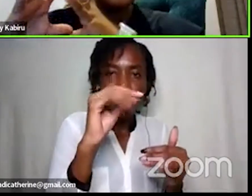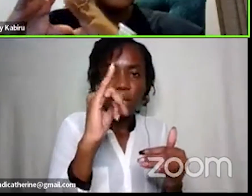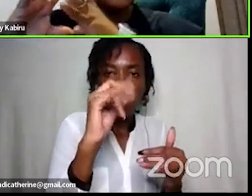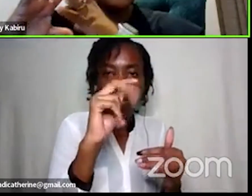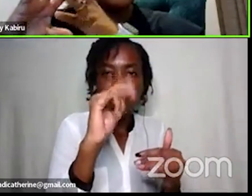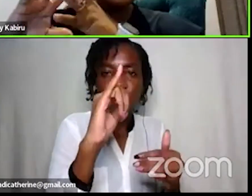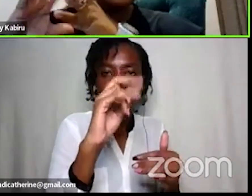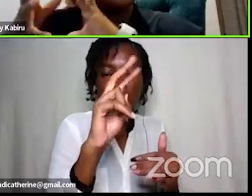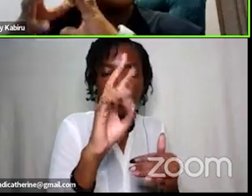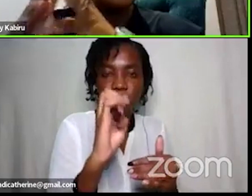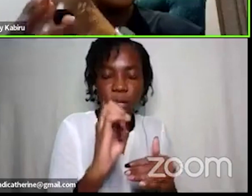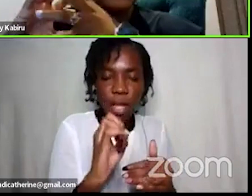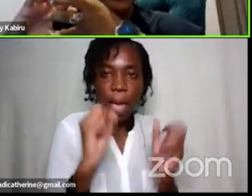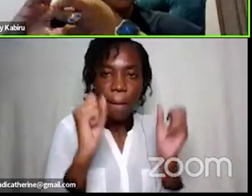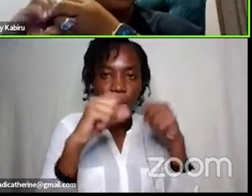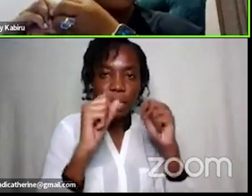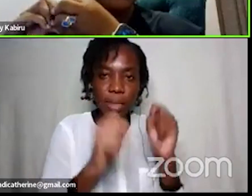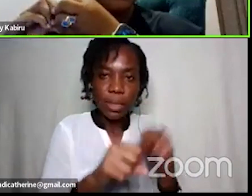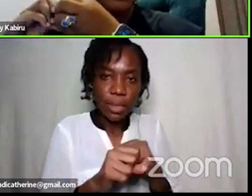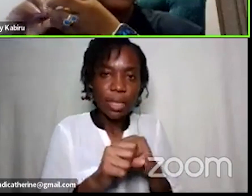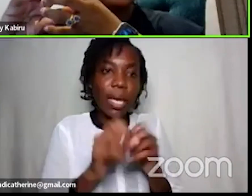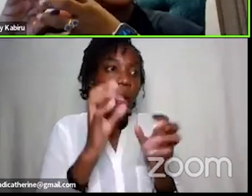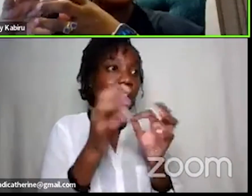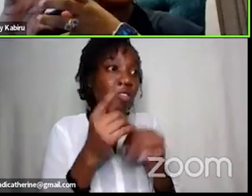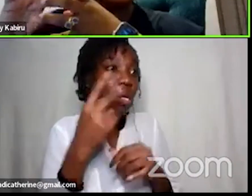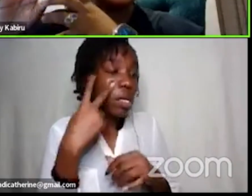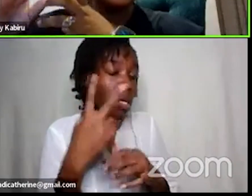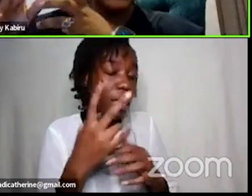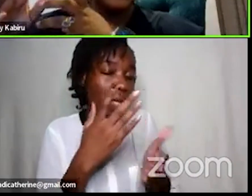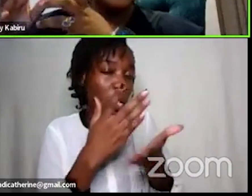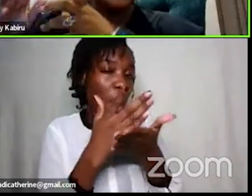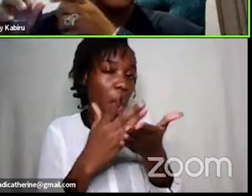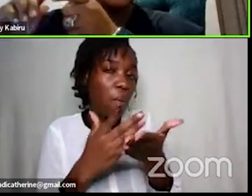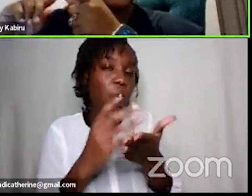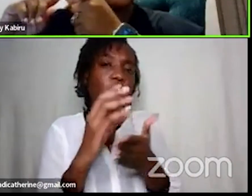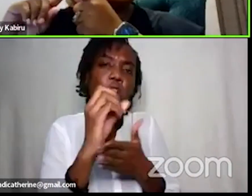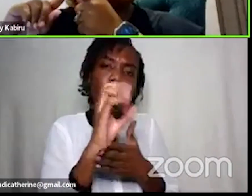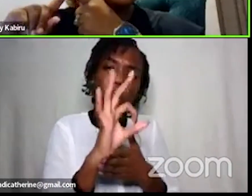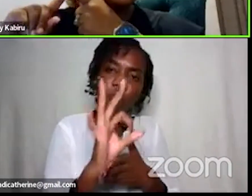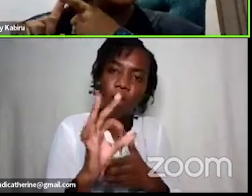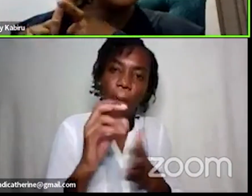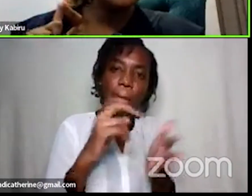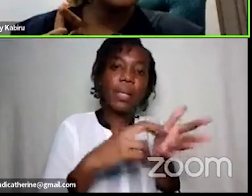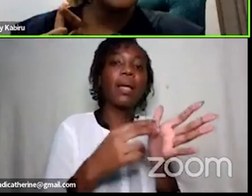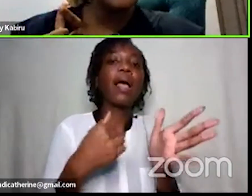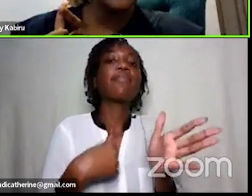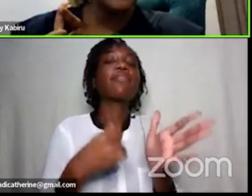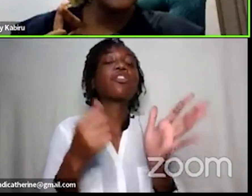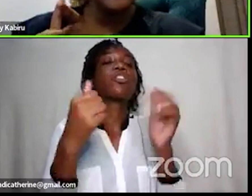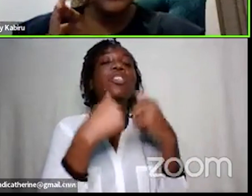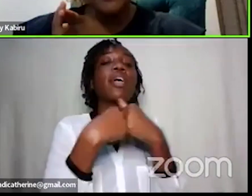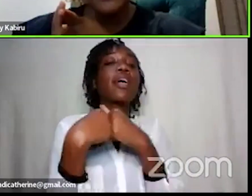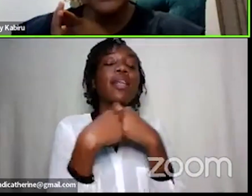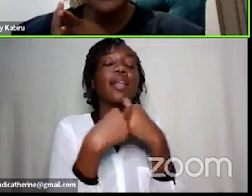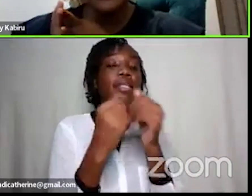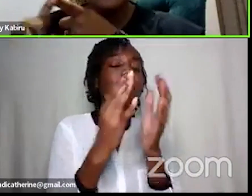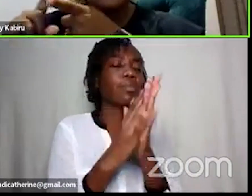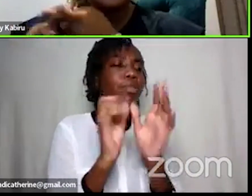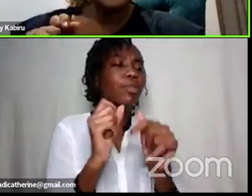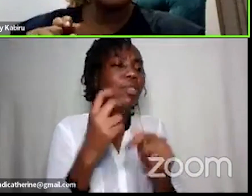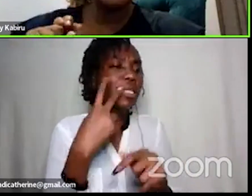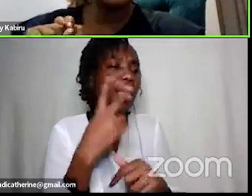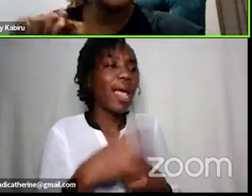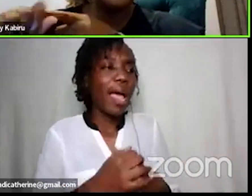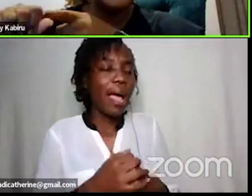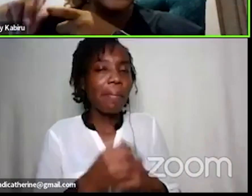you notice some of those are off, then there is a challenge. You might notice that the child is lying. I've seen somebody